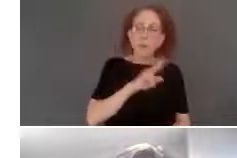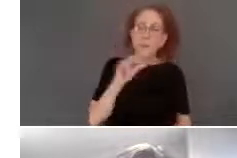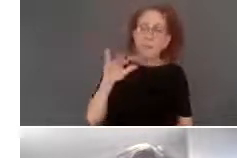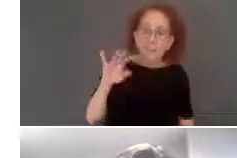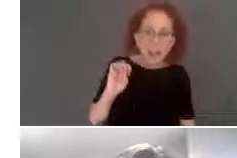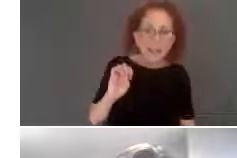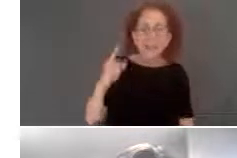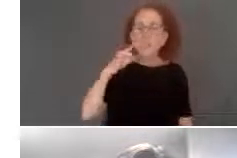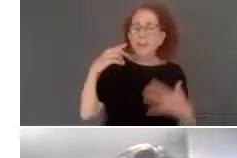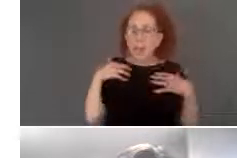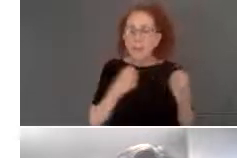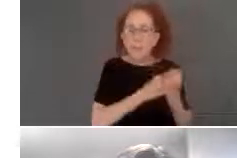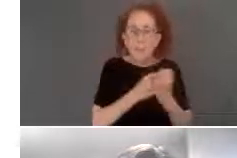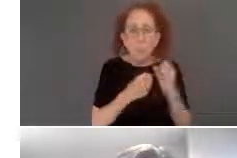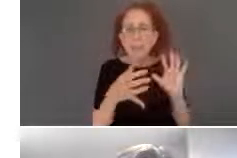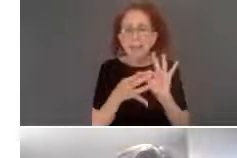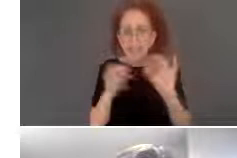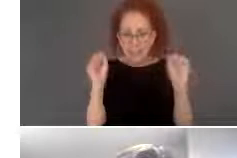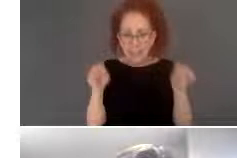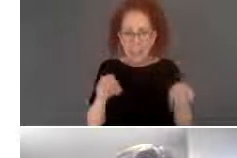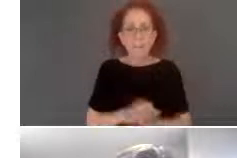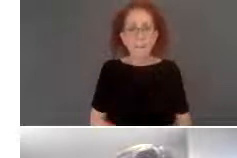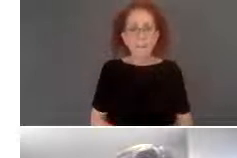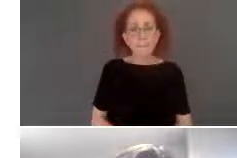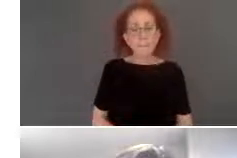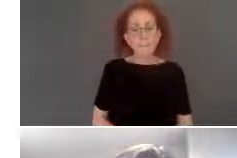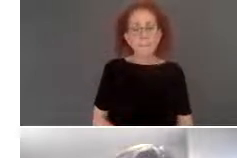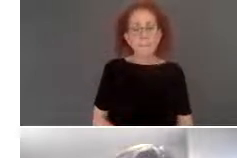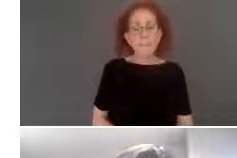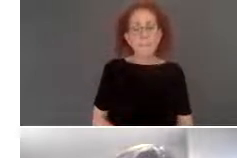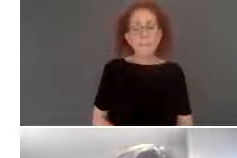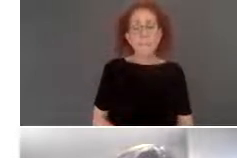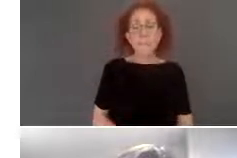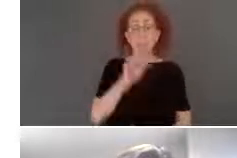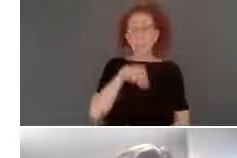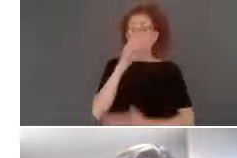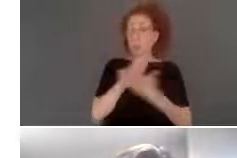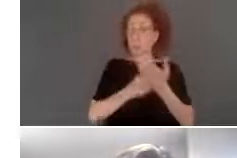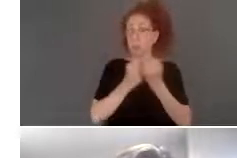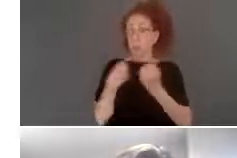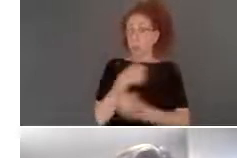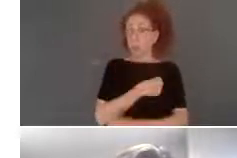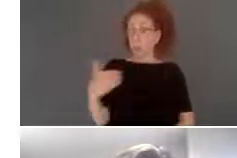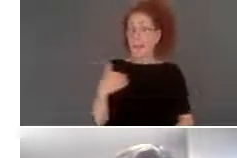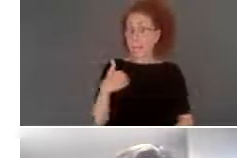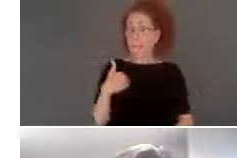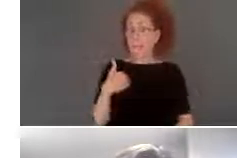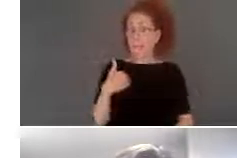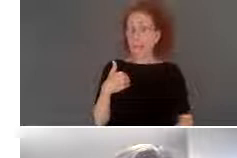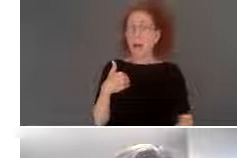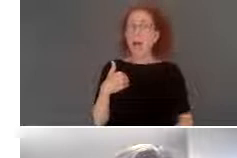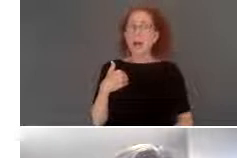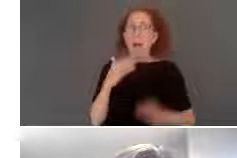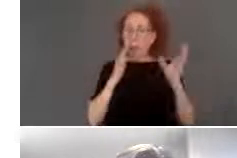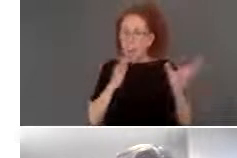health. That's a big one. So these are some of the supports that we have and that we're gearing up to offer